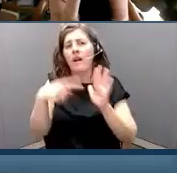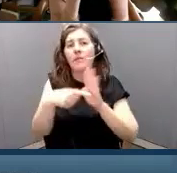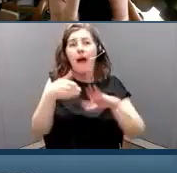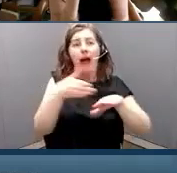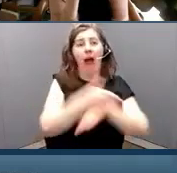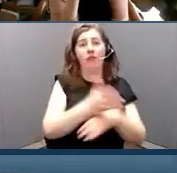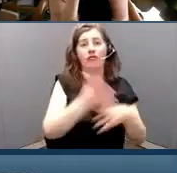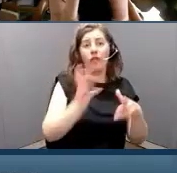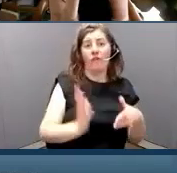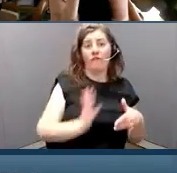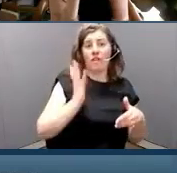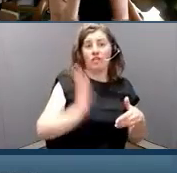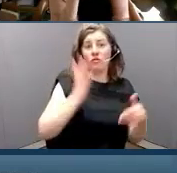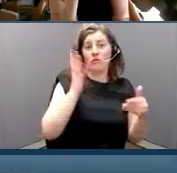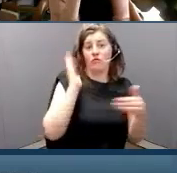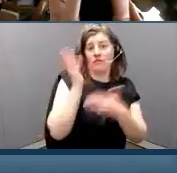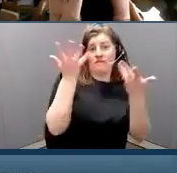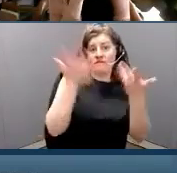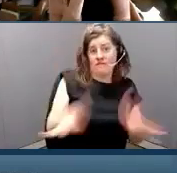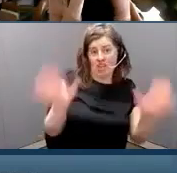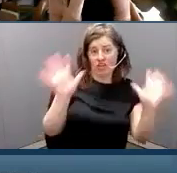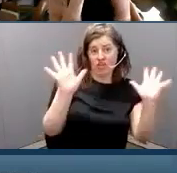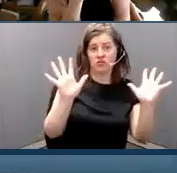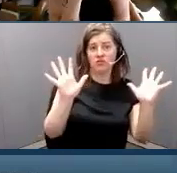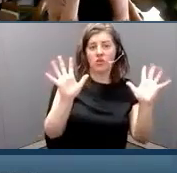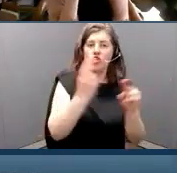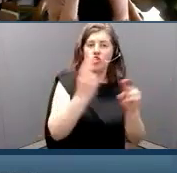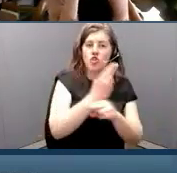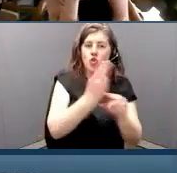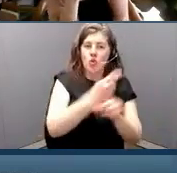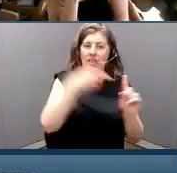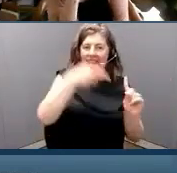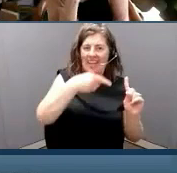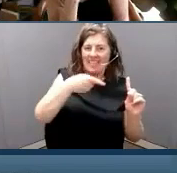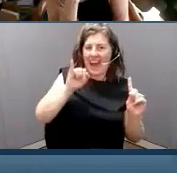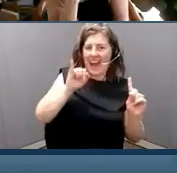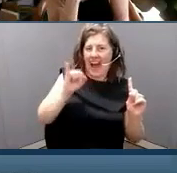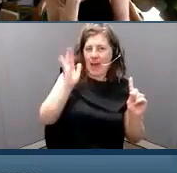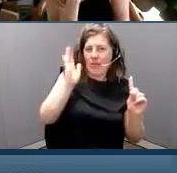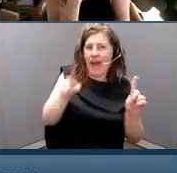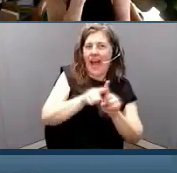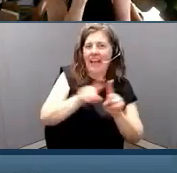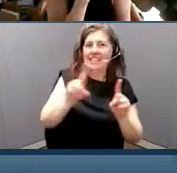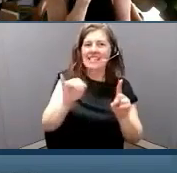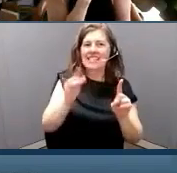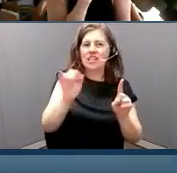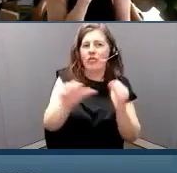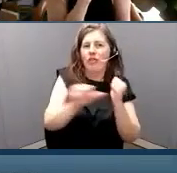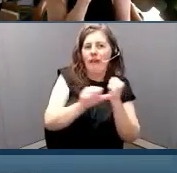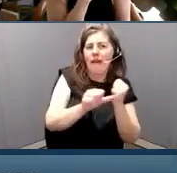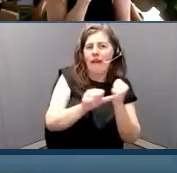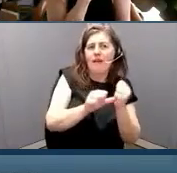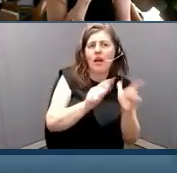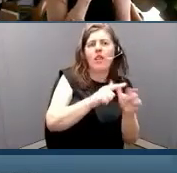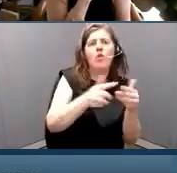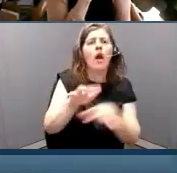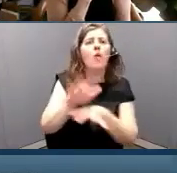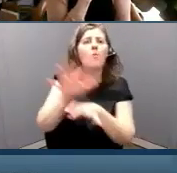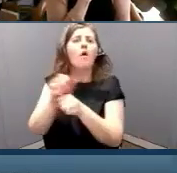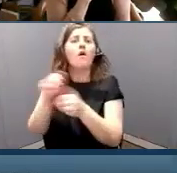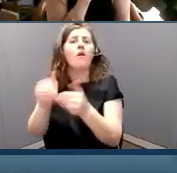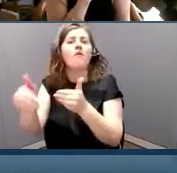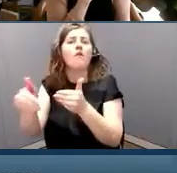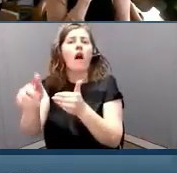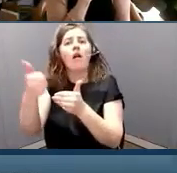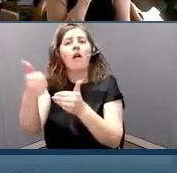official presentation on Zoom, where you use your presentation here as a visual aid, you can book another